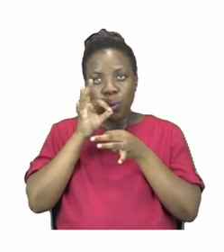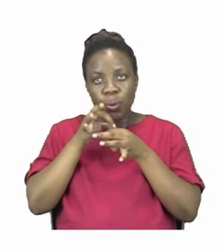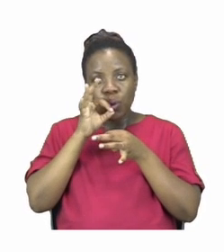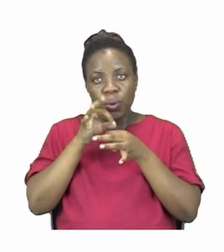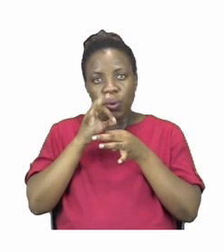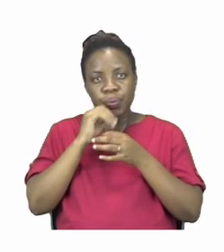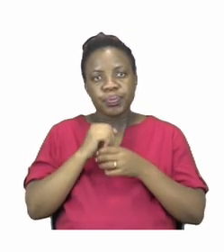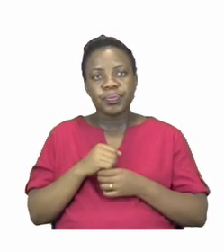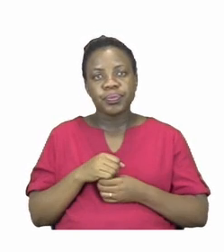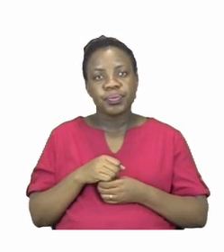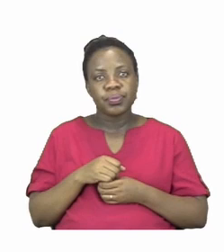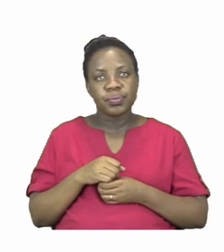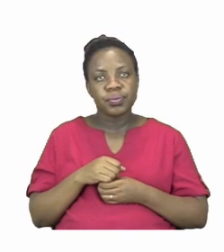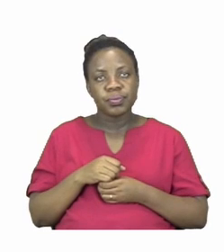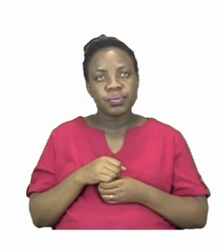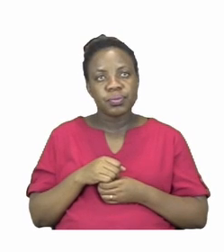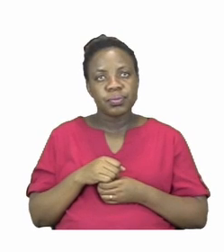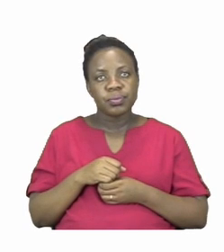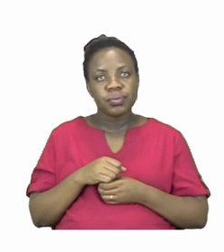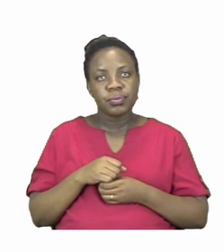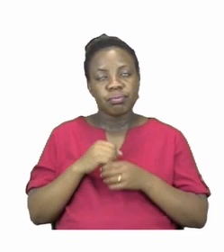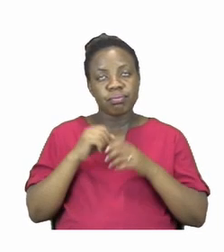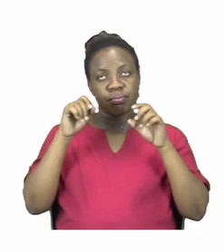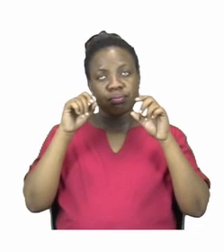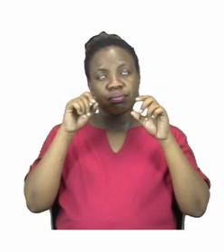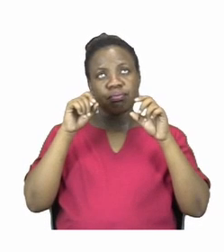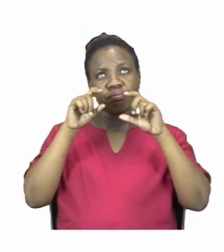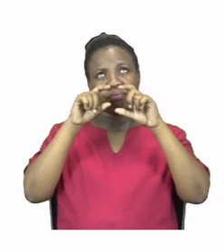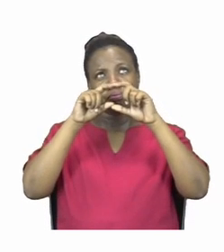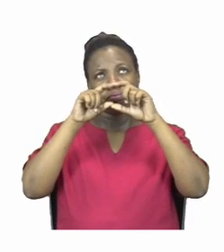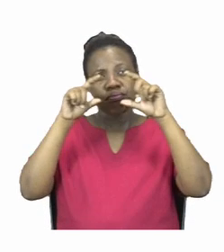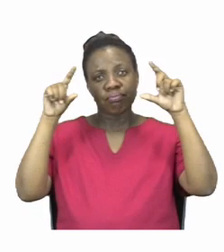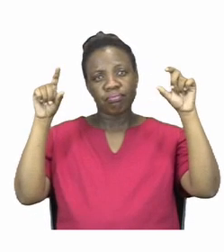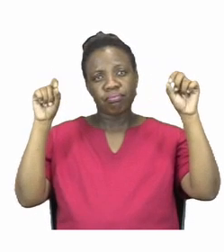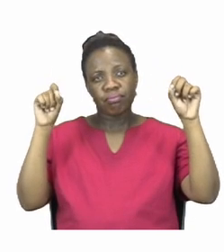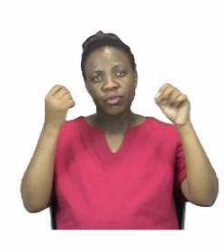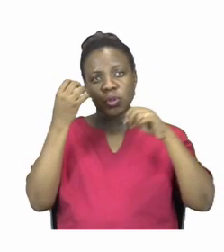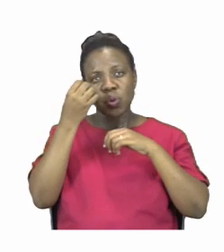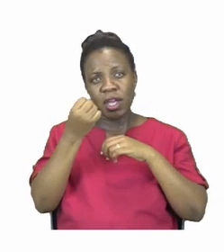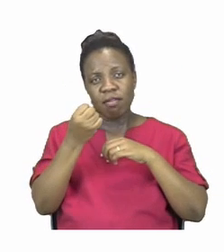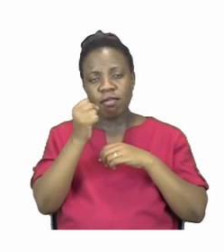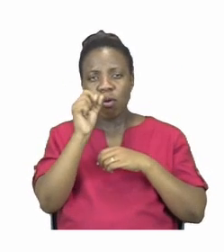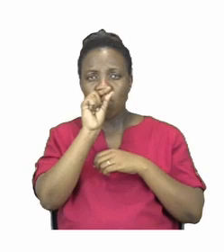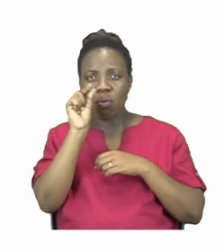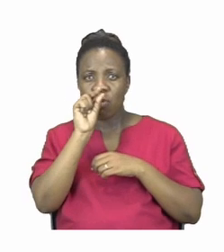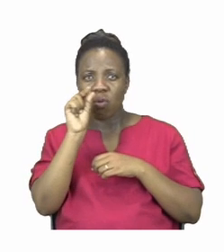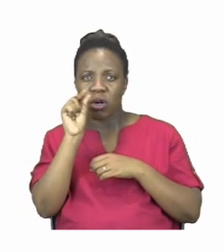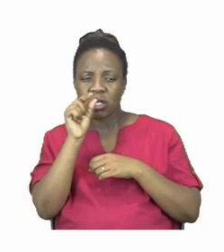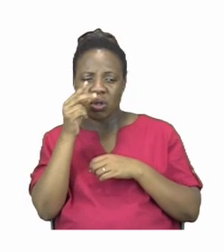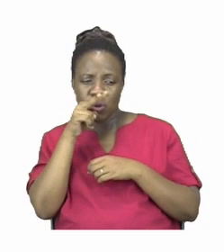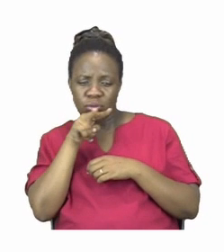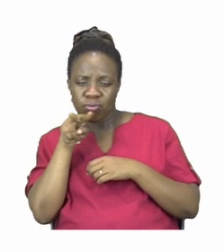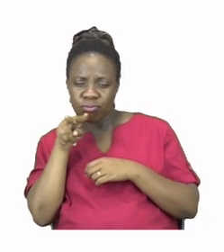them and write them according to the picture. That's what they want us to do. So, to make